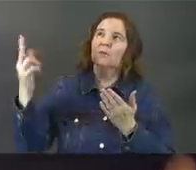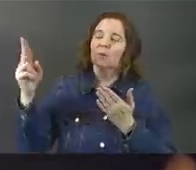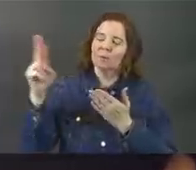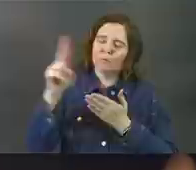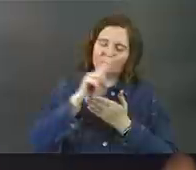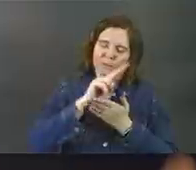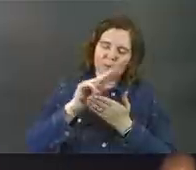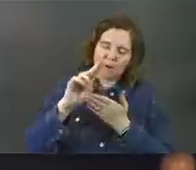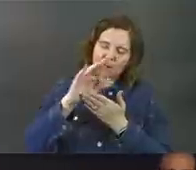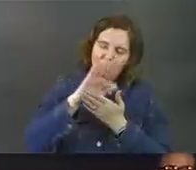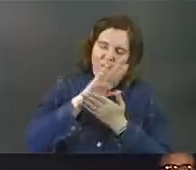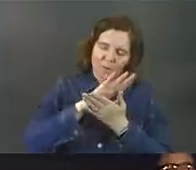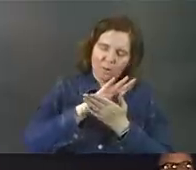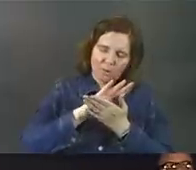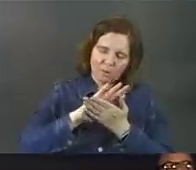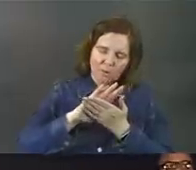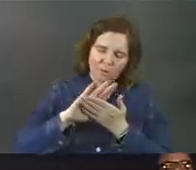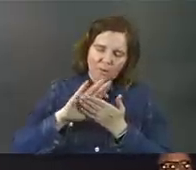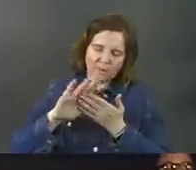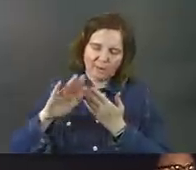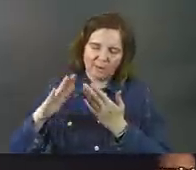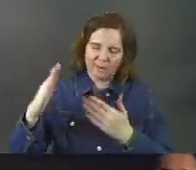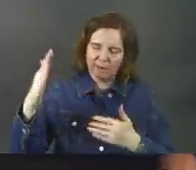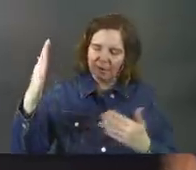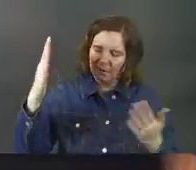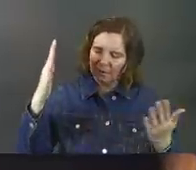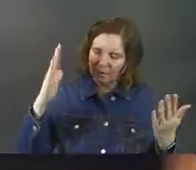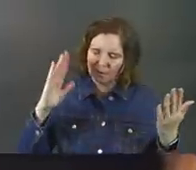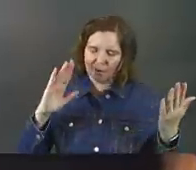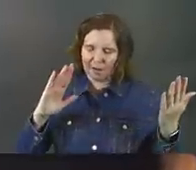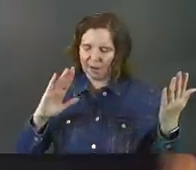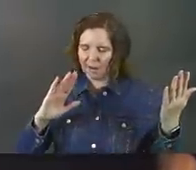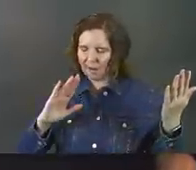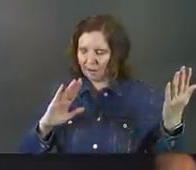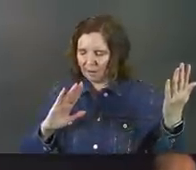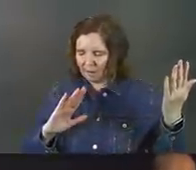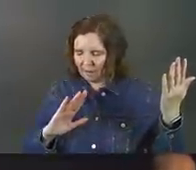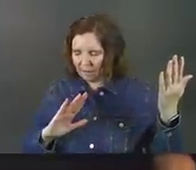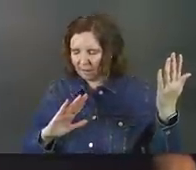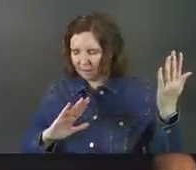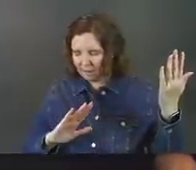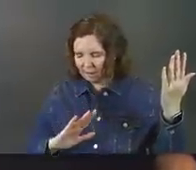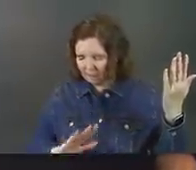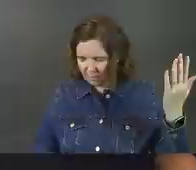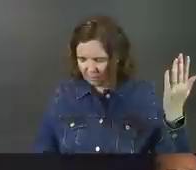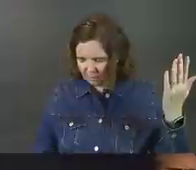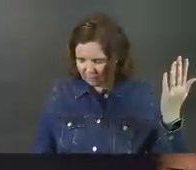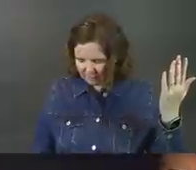Thank you.